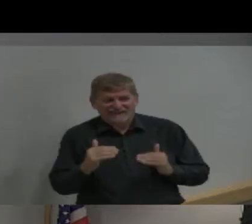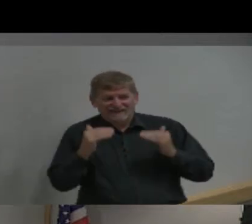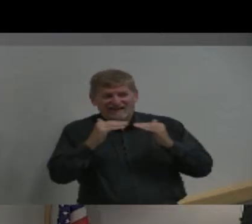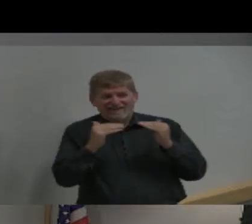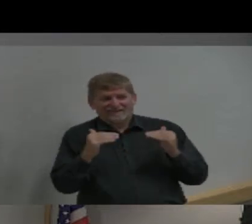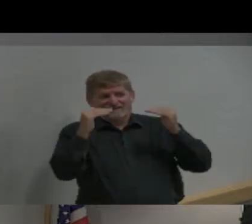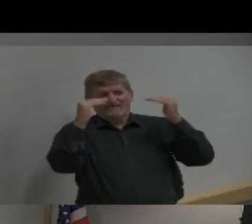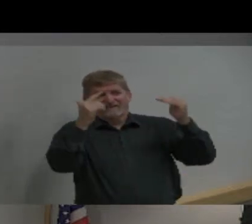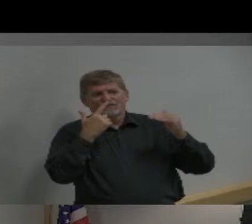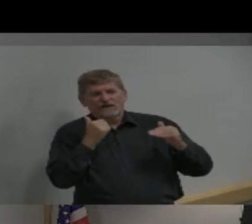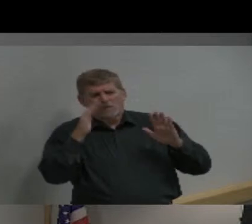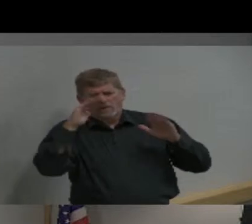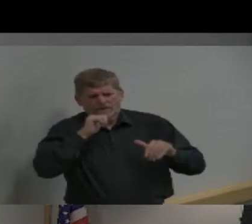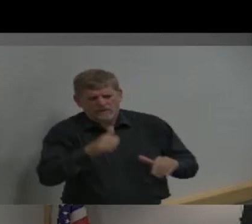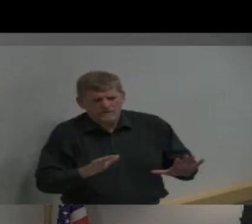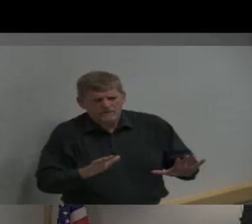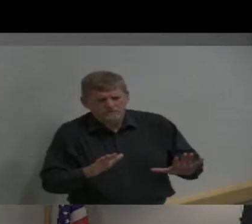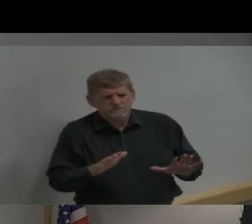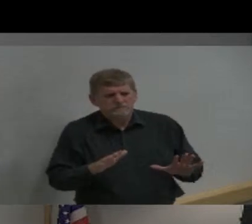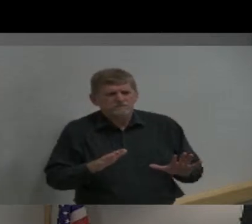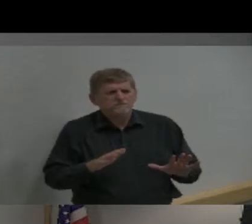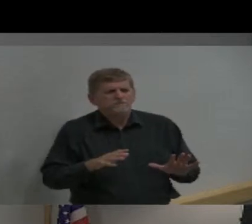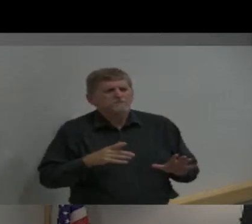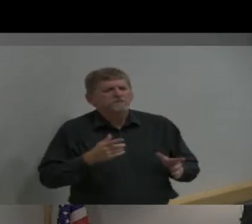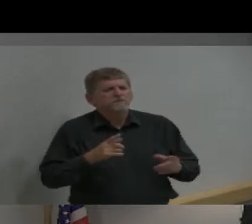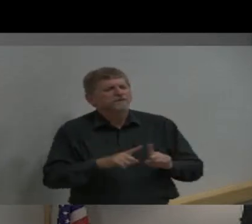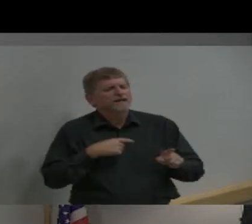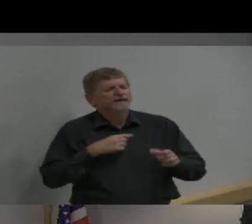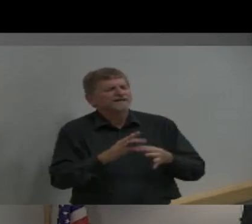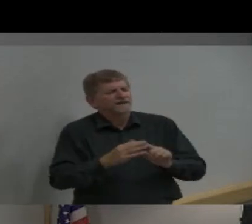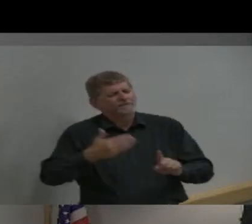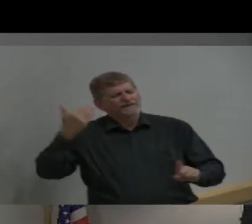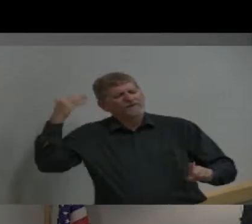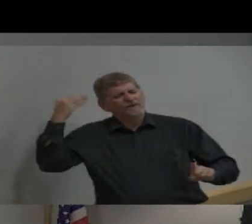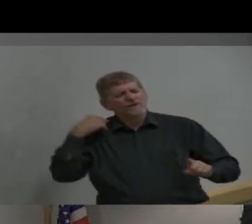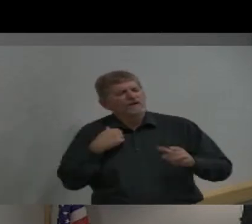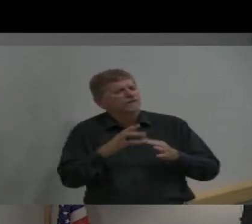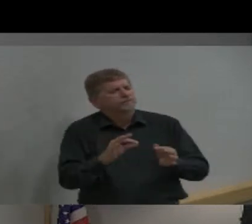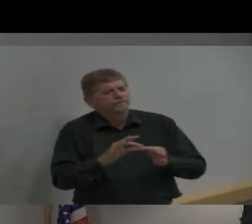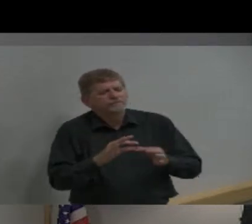as I've said, before in previous press conferences,